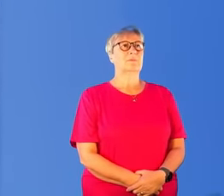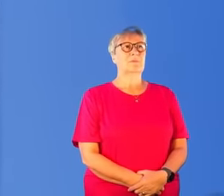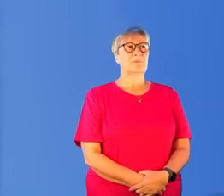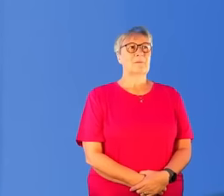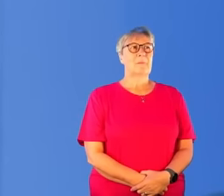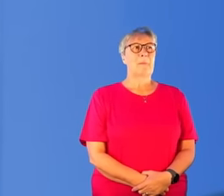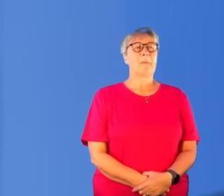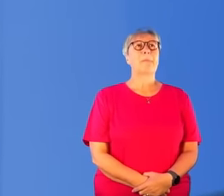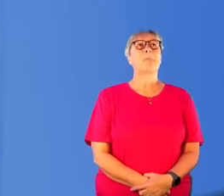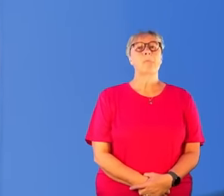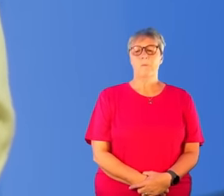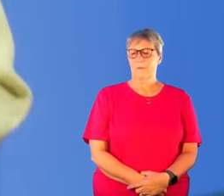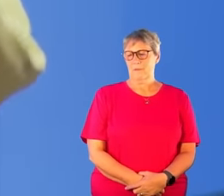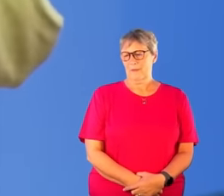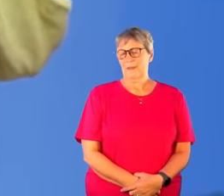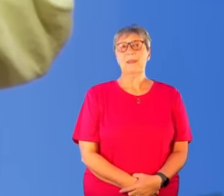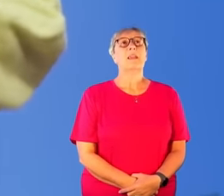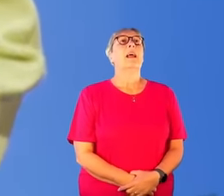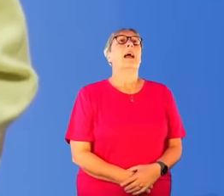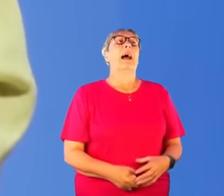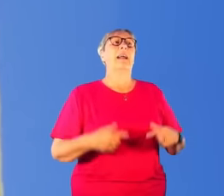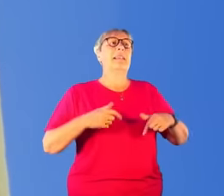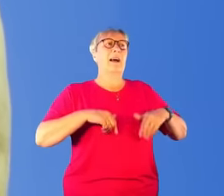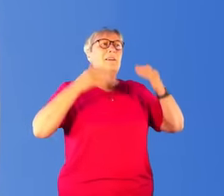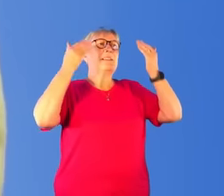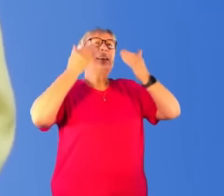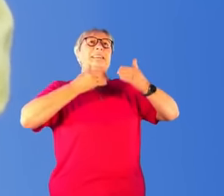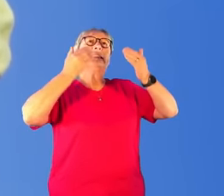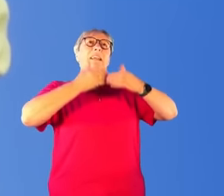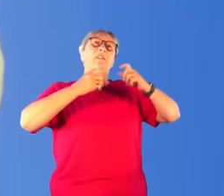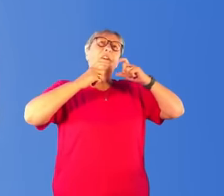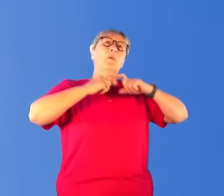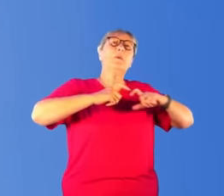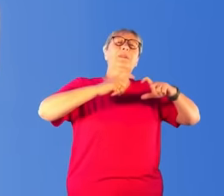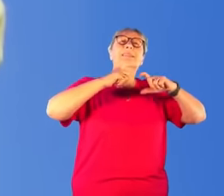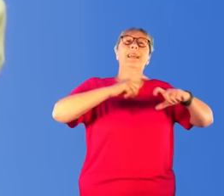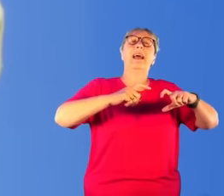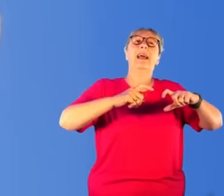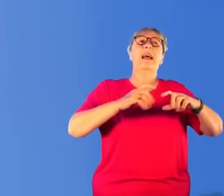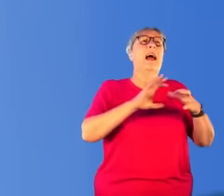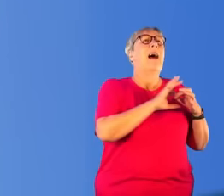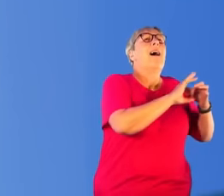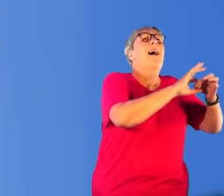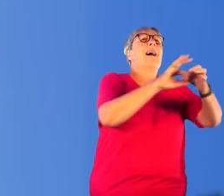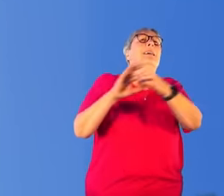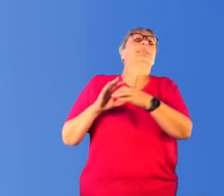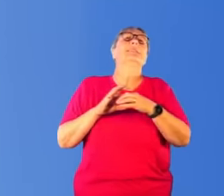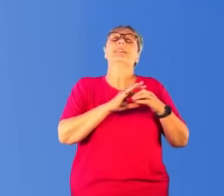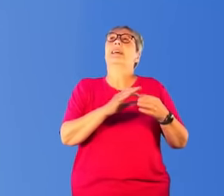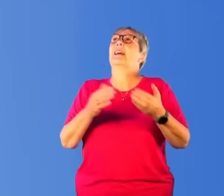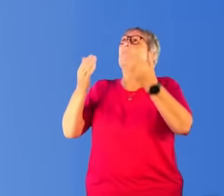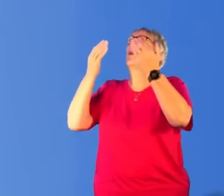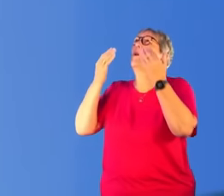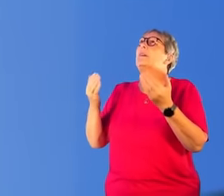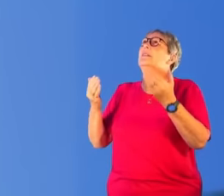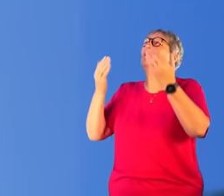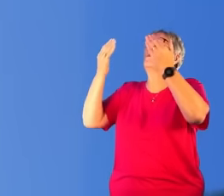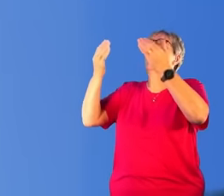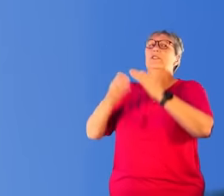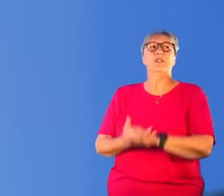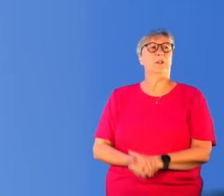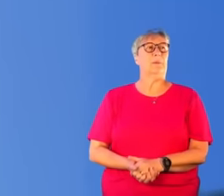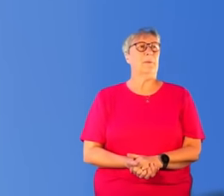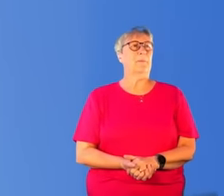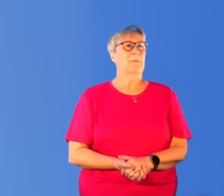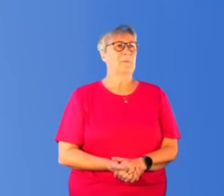And what a blessing it is to be able to stay here this evening and sing some worship songs together with the band. So, I am